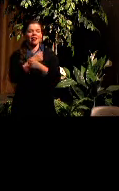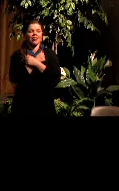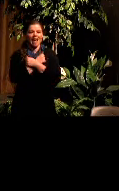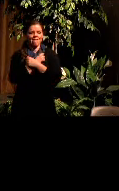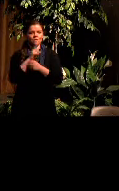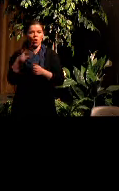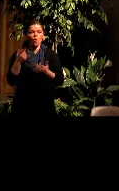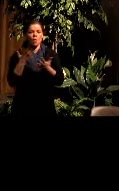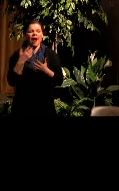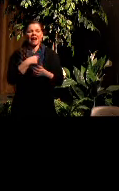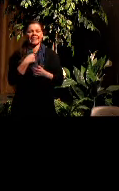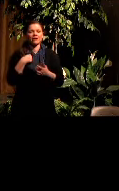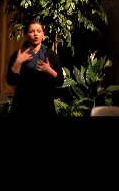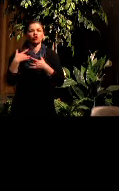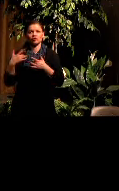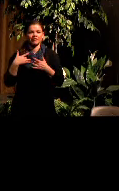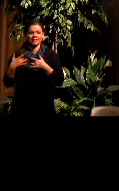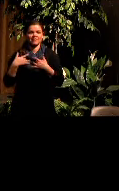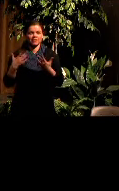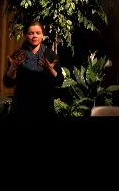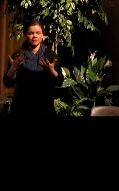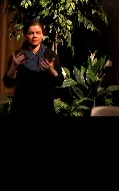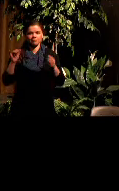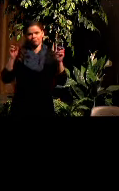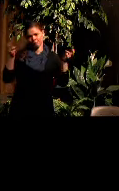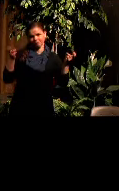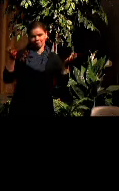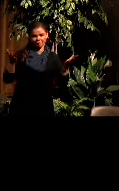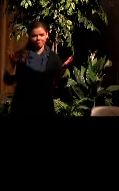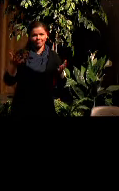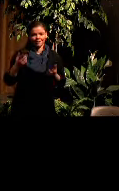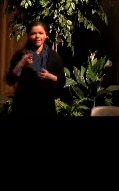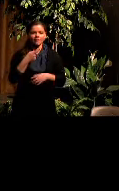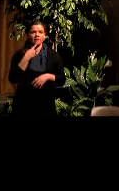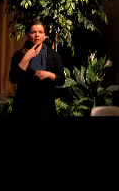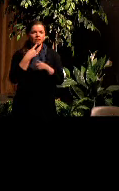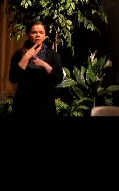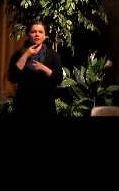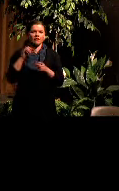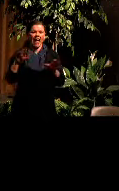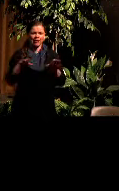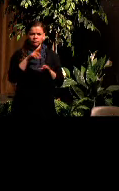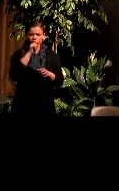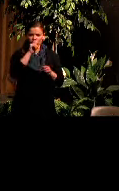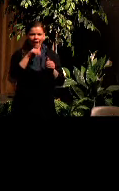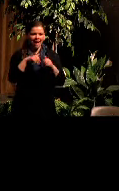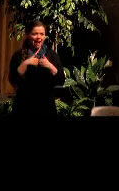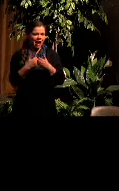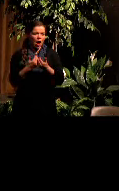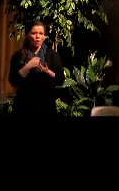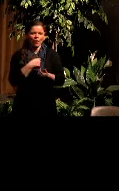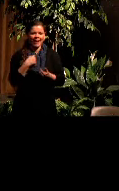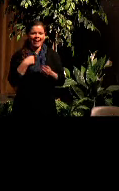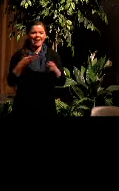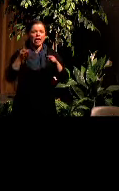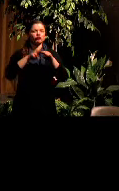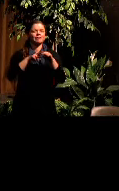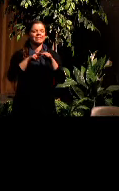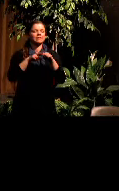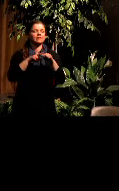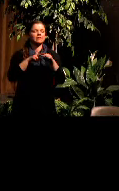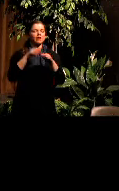what are we doing to increase the awareness and knowledge and beauty and majesty of